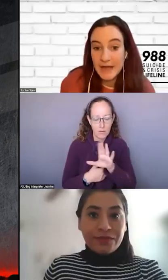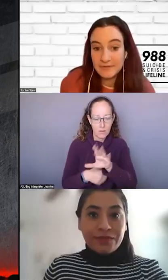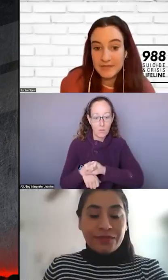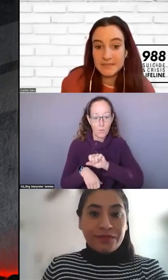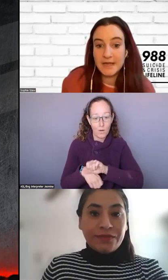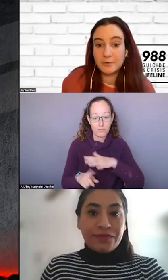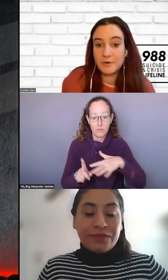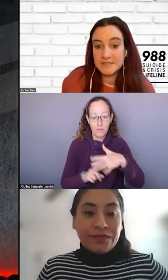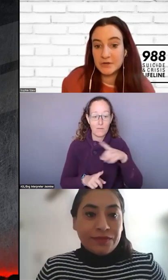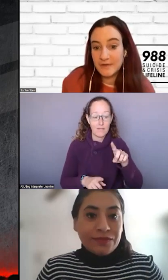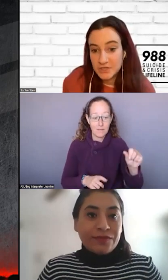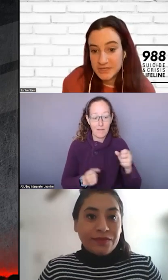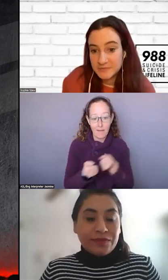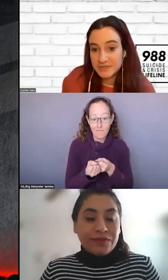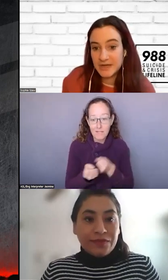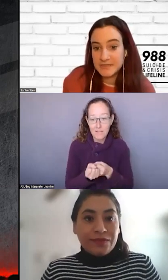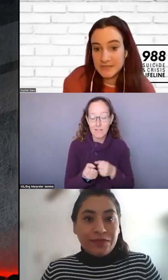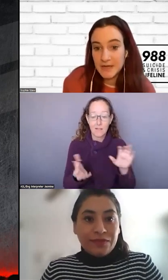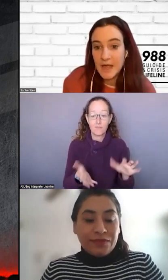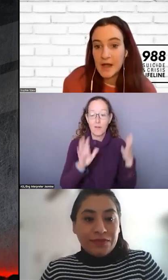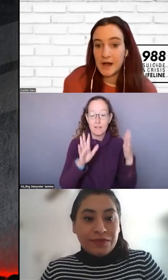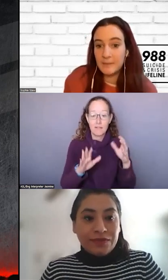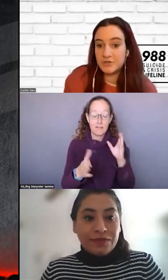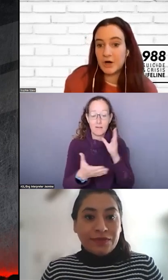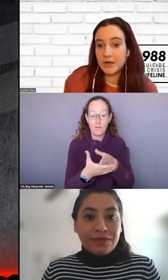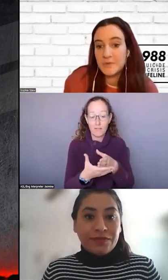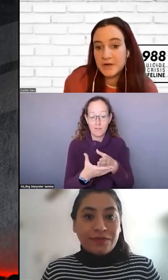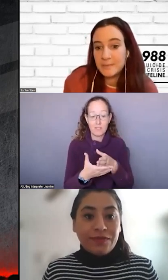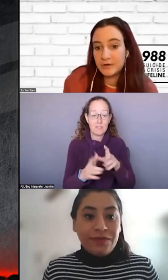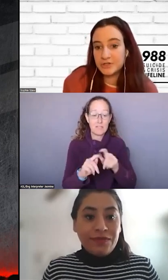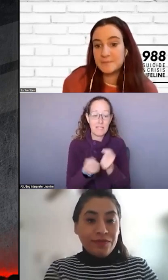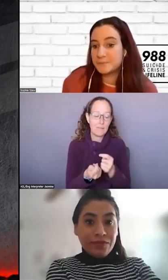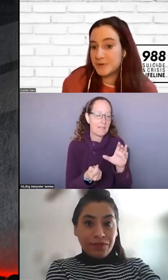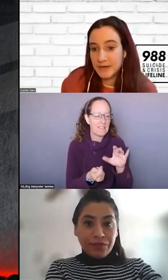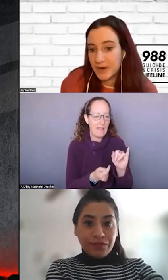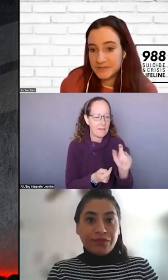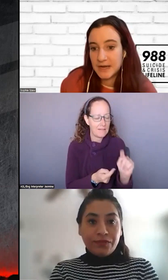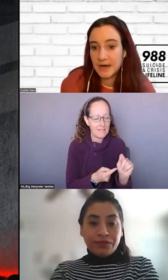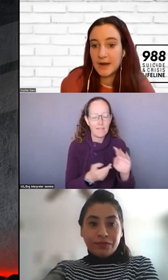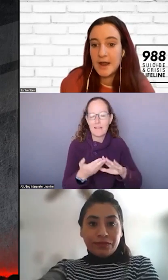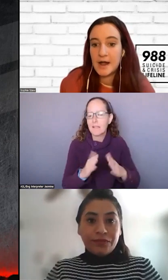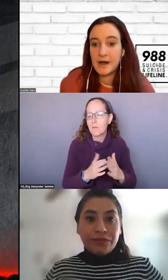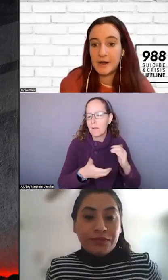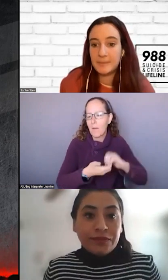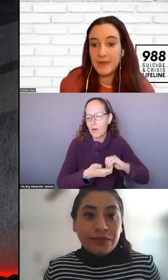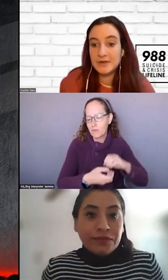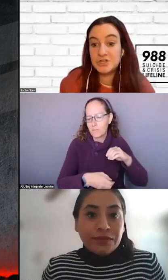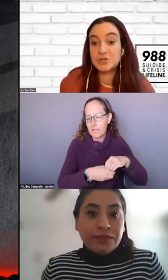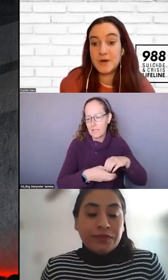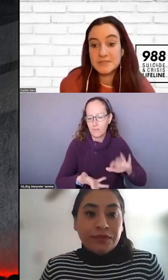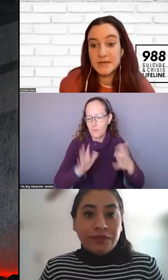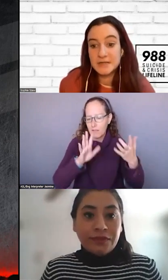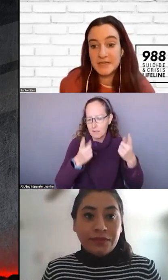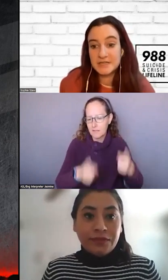disability advocacy and crisis intervention teams, or CIT, which are community partnerships within crisis care. And